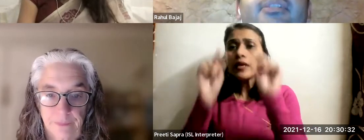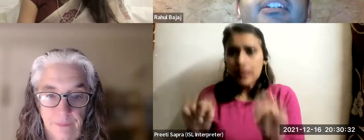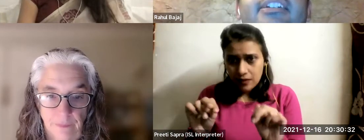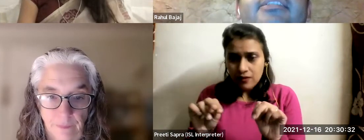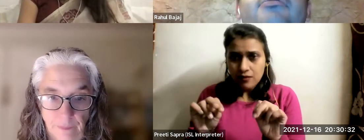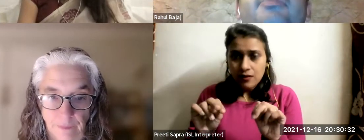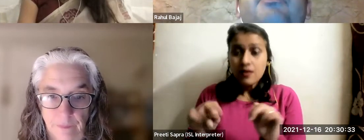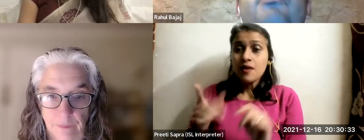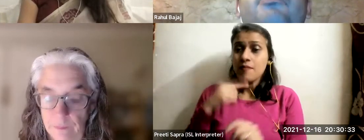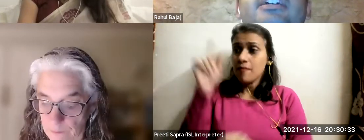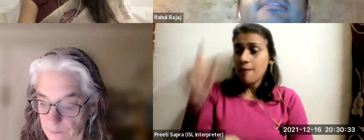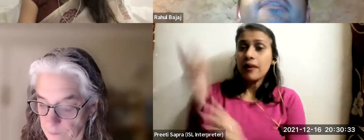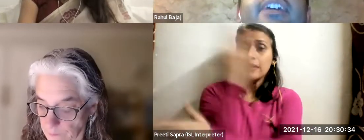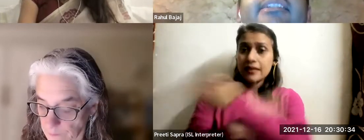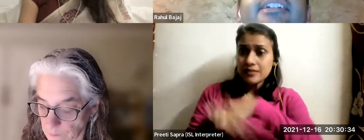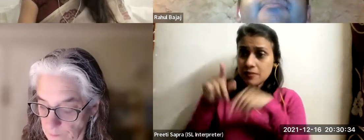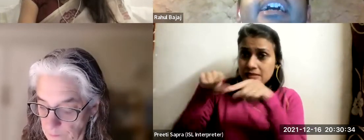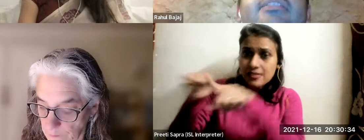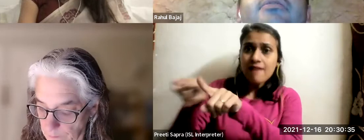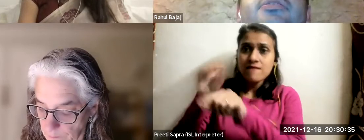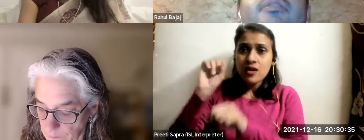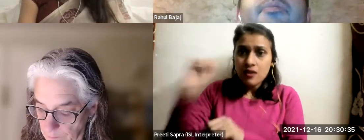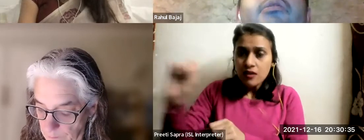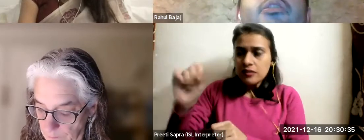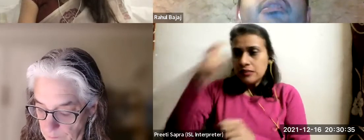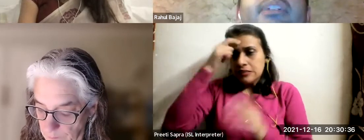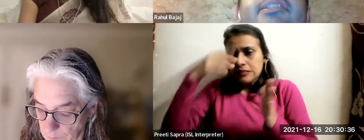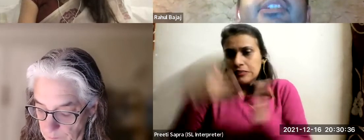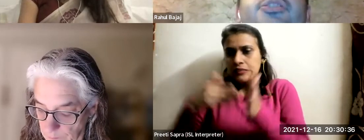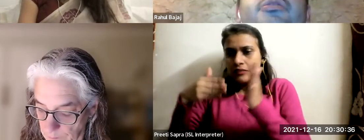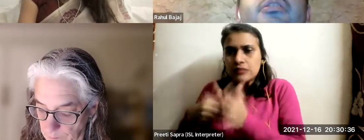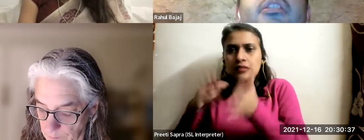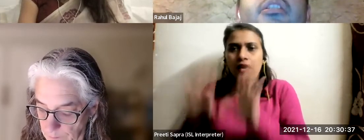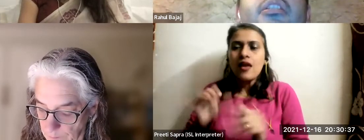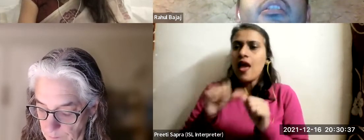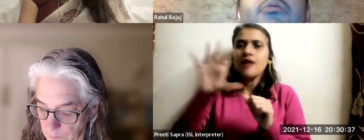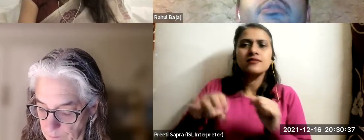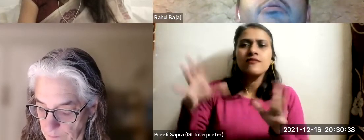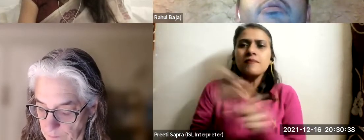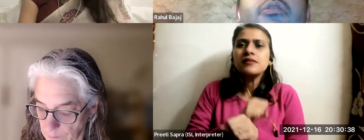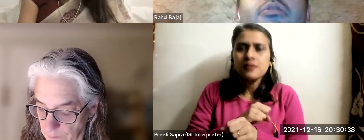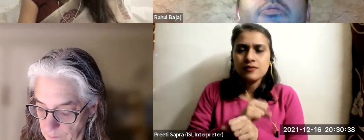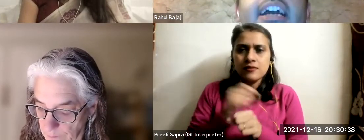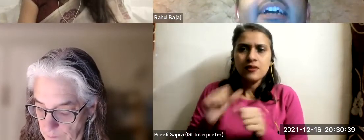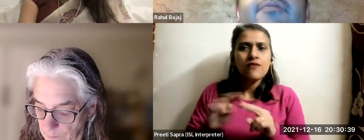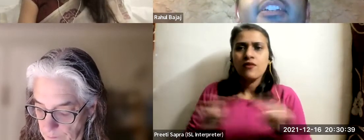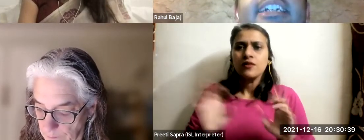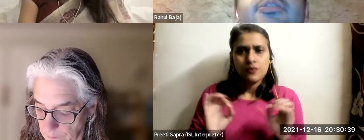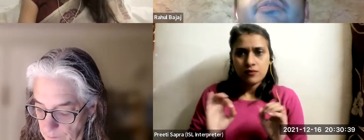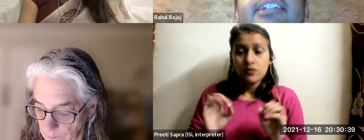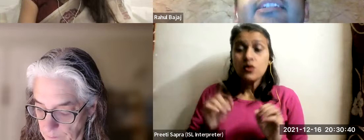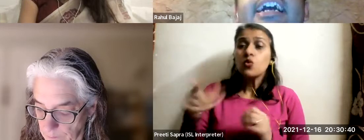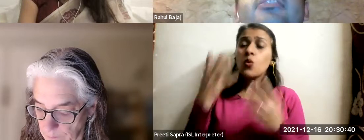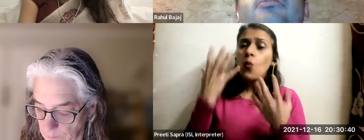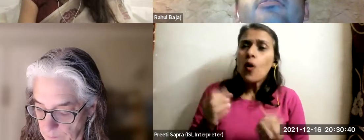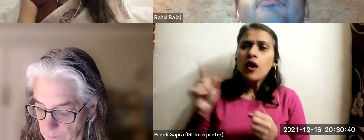with disabilities. People who face these barriers. So what message do you to have for each